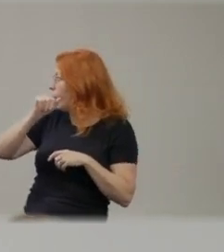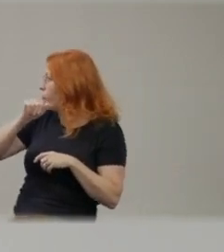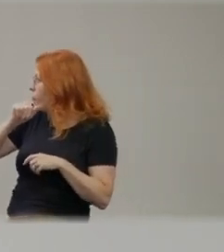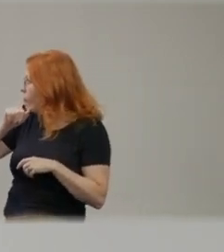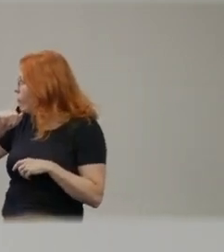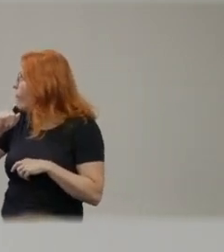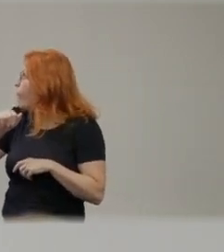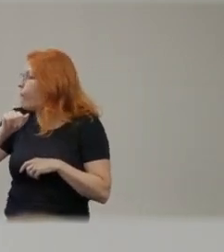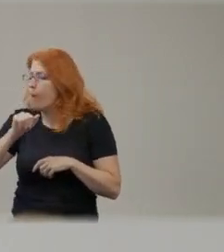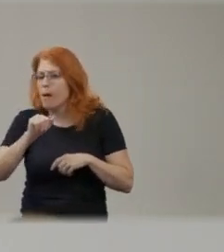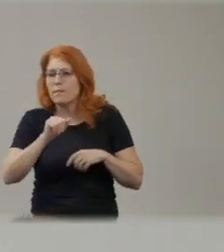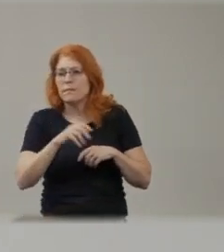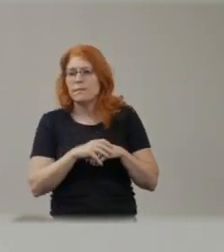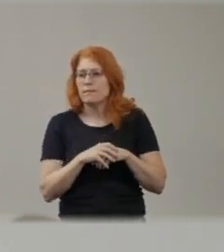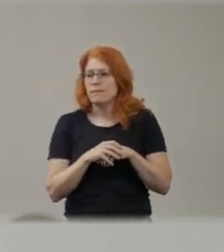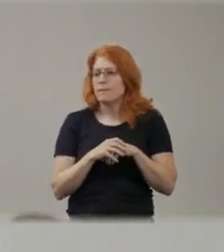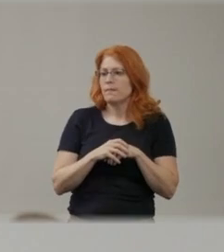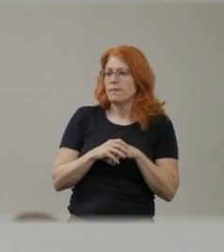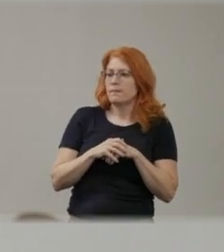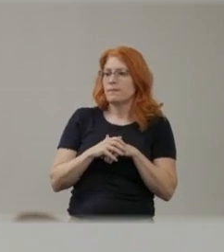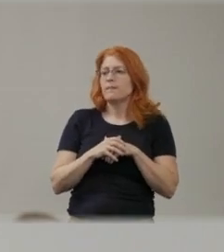the technology.